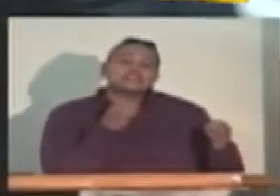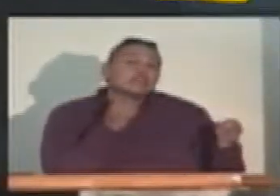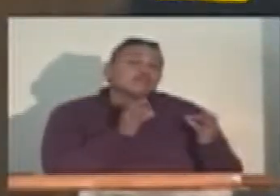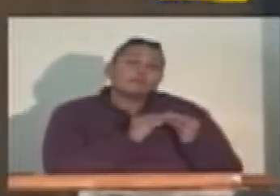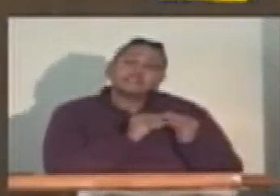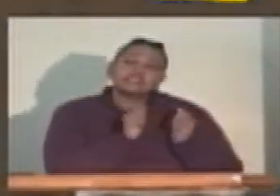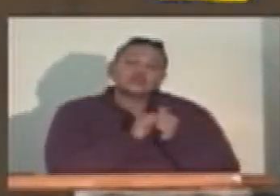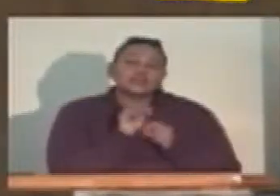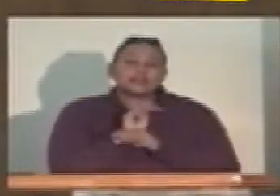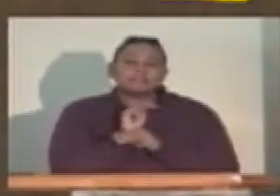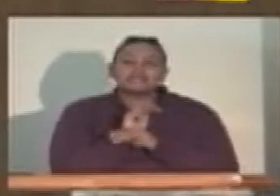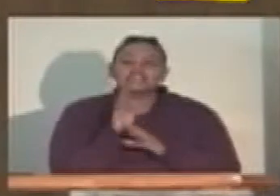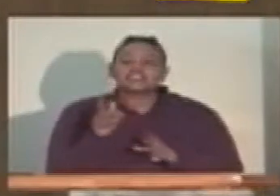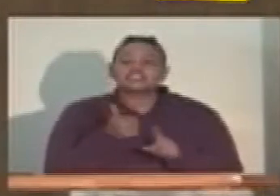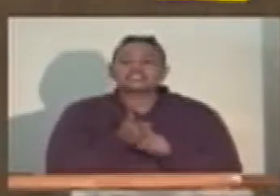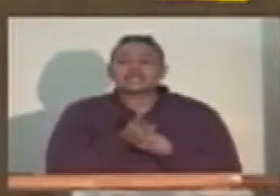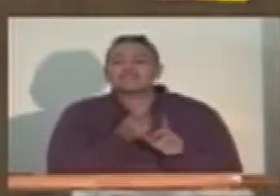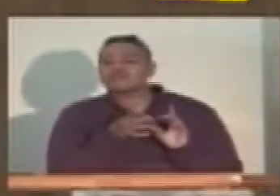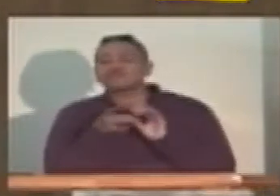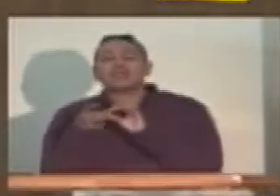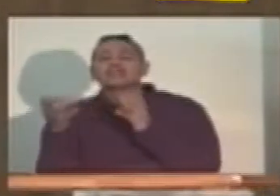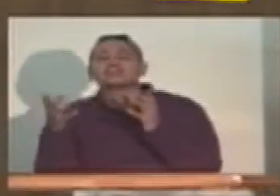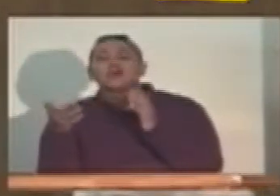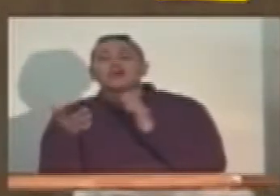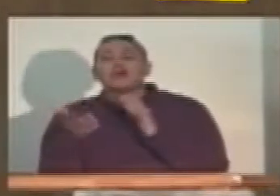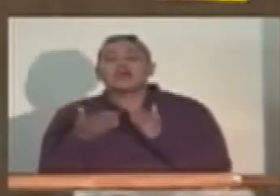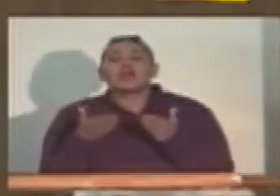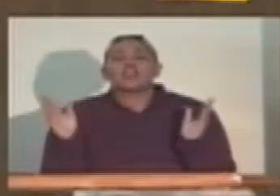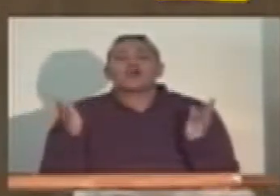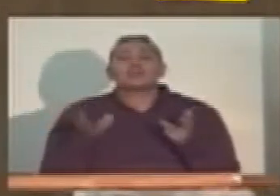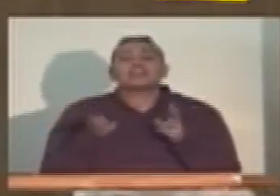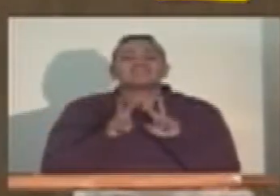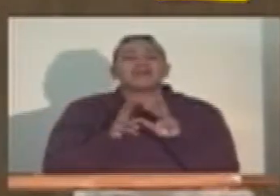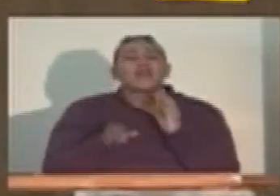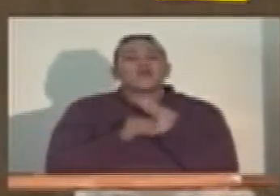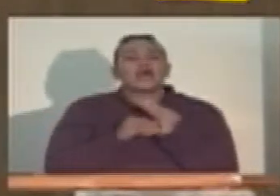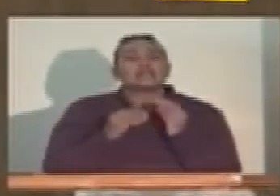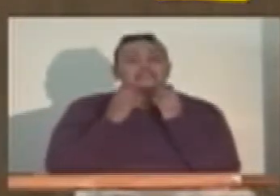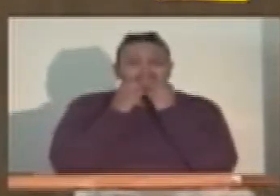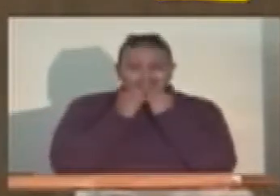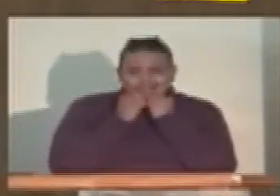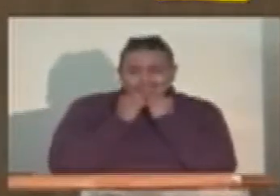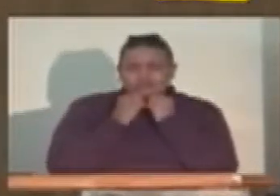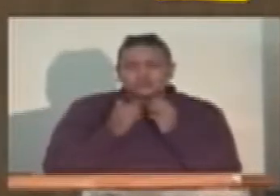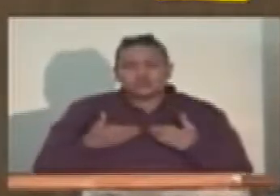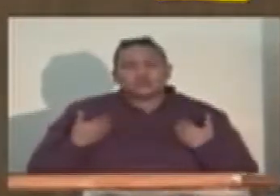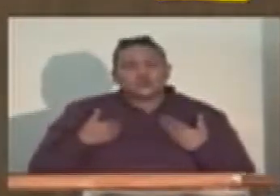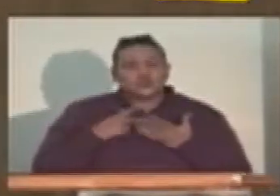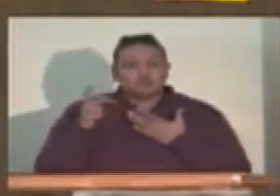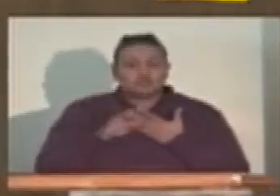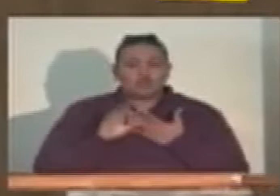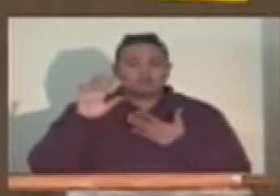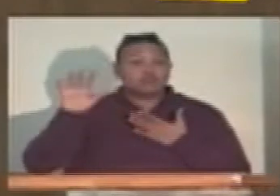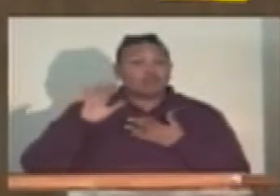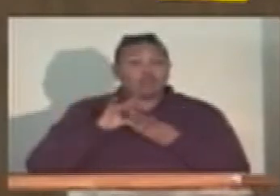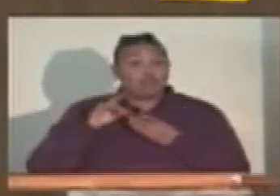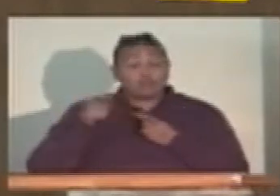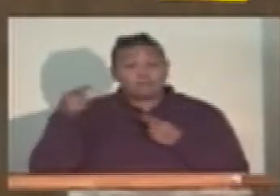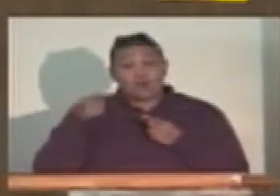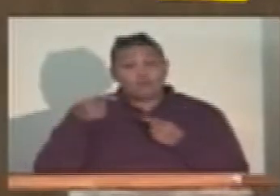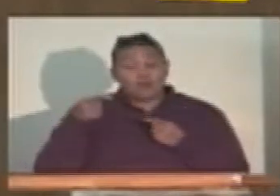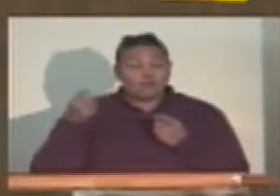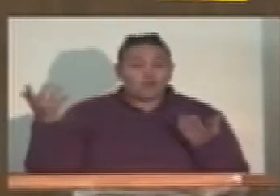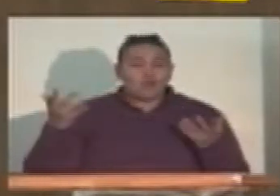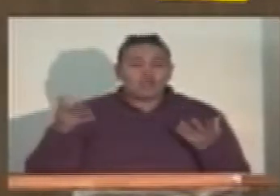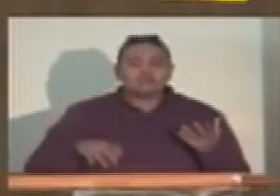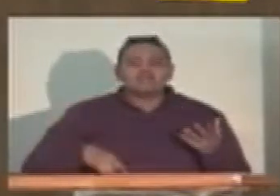with the minister and his team as it relates to launching the Values and Attitudes program. And what has been their sticking point?